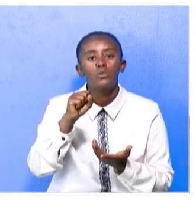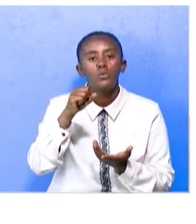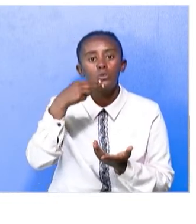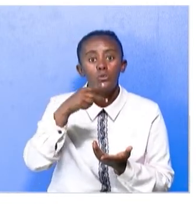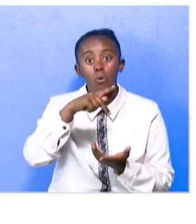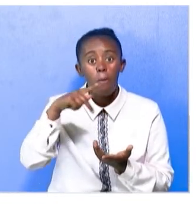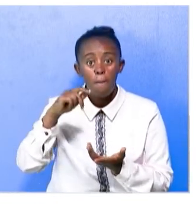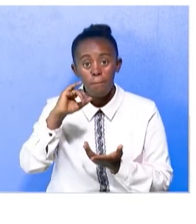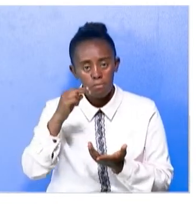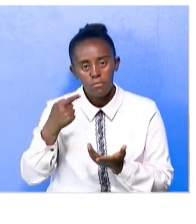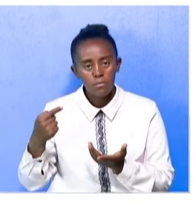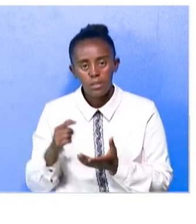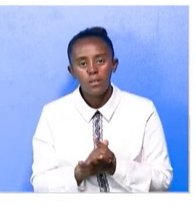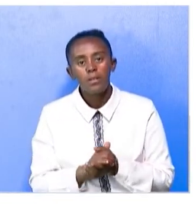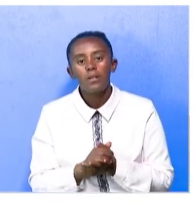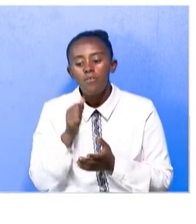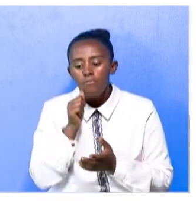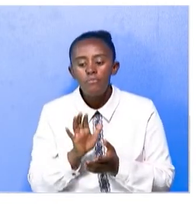her child